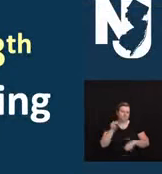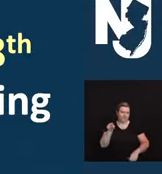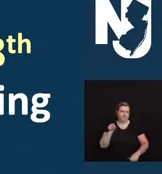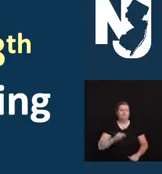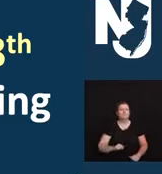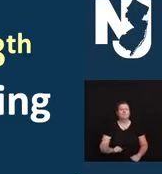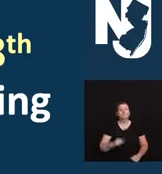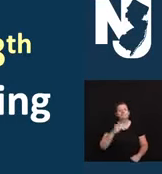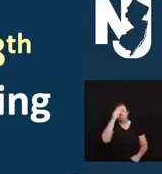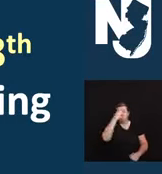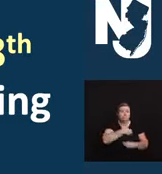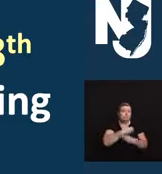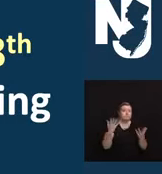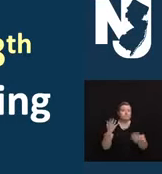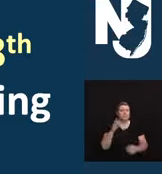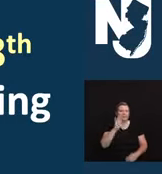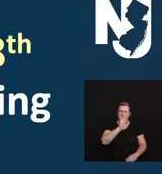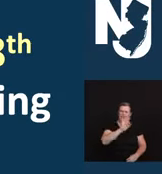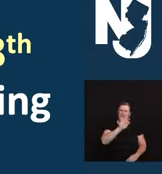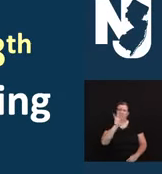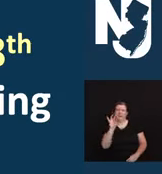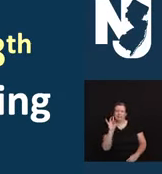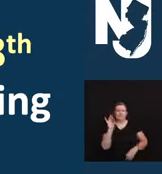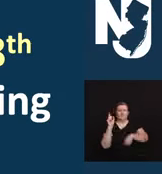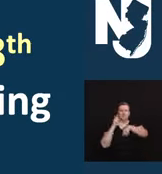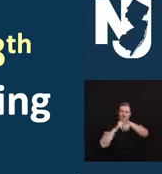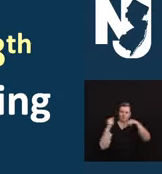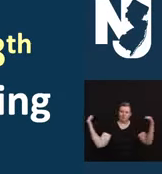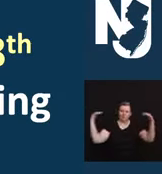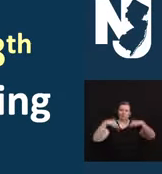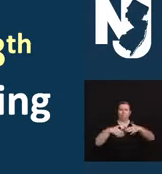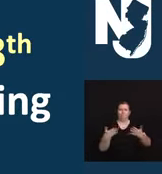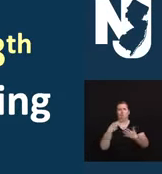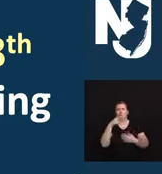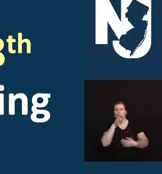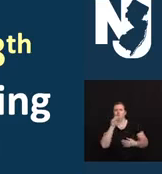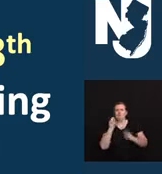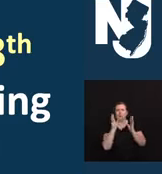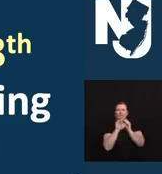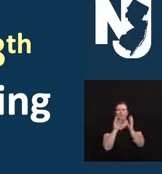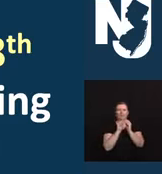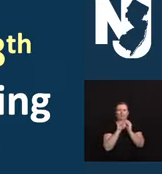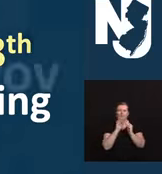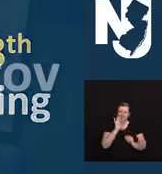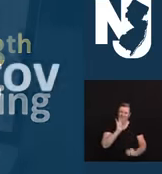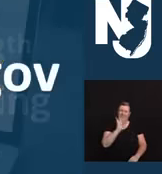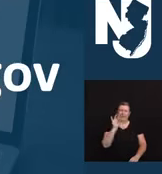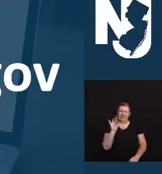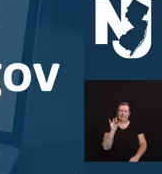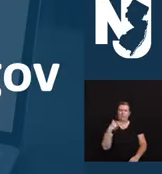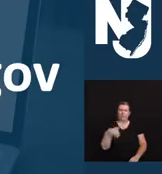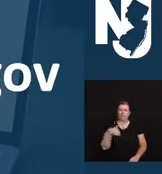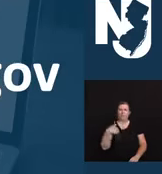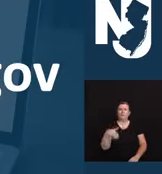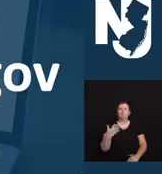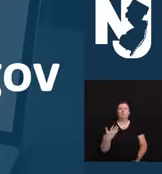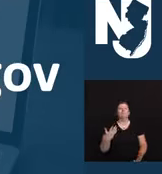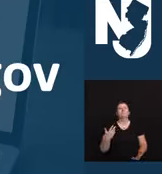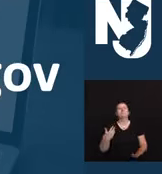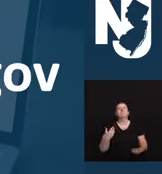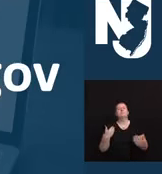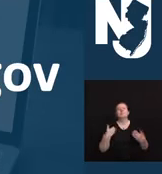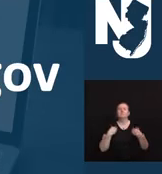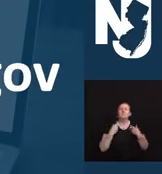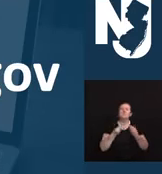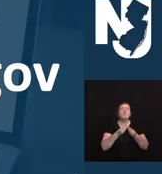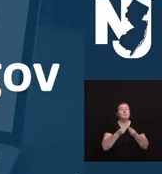98th briefing together, not that we're counting. I will start today with my reaction to U.S.